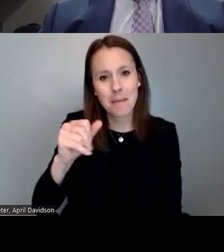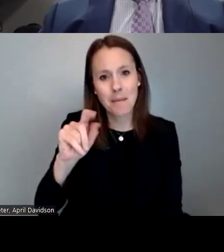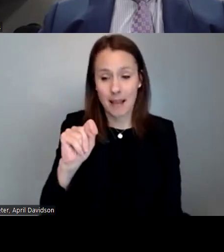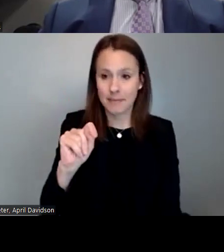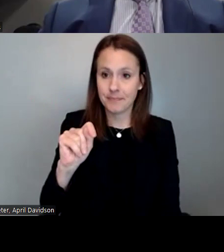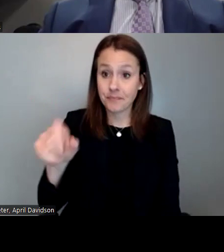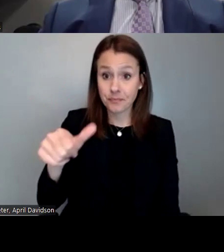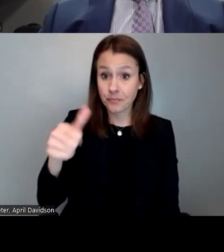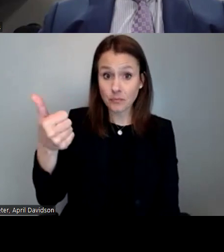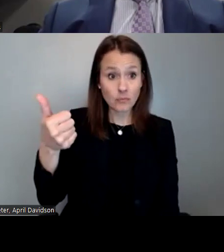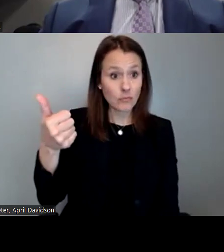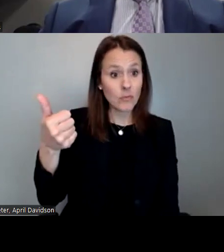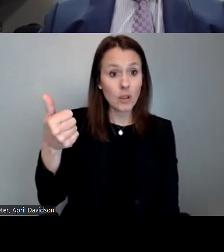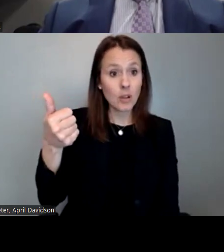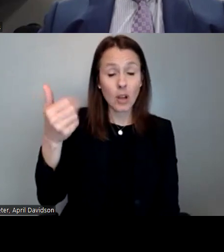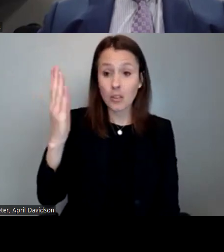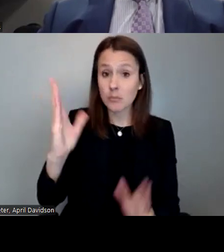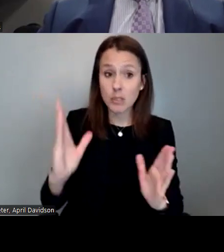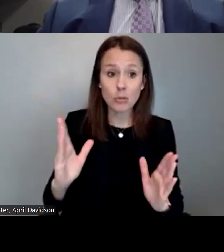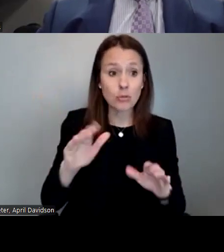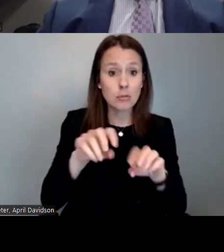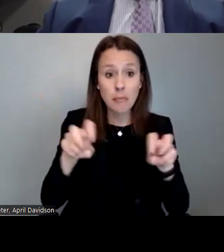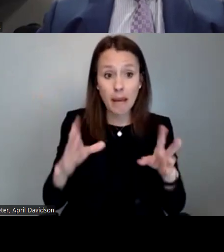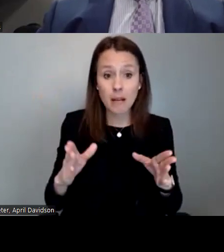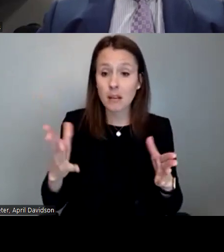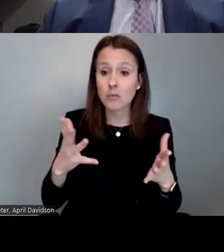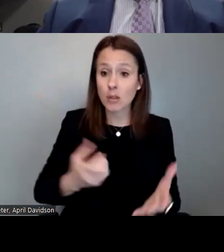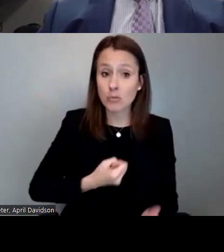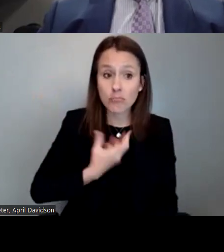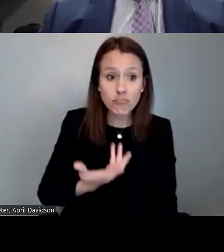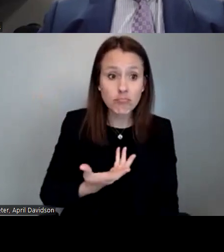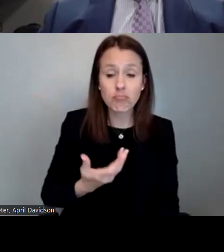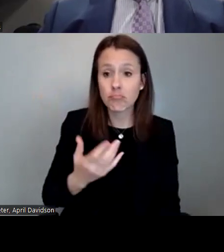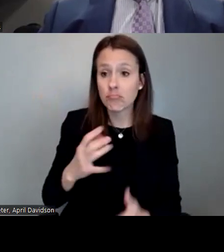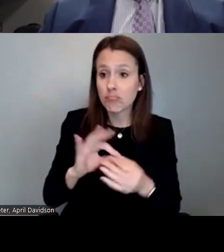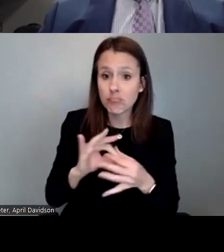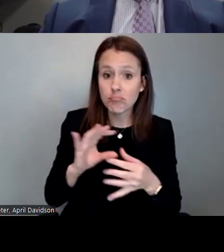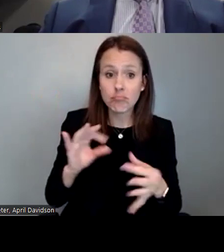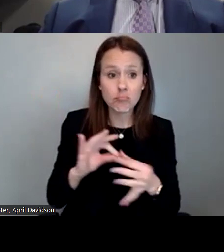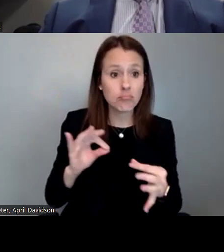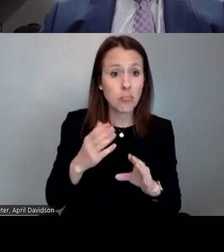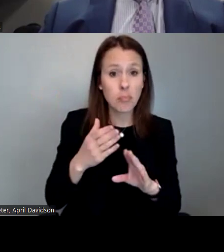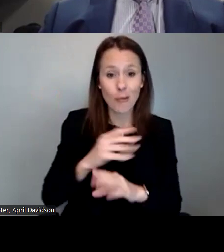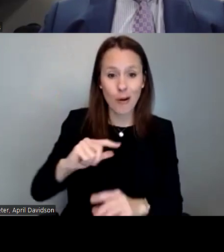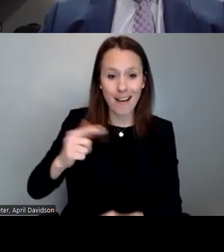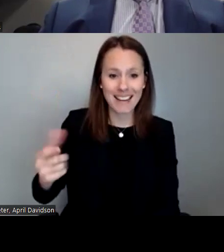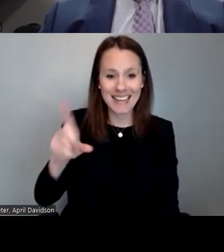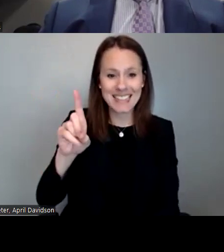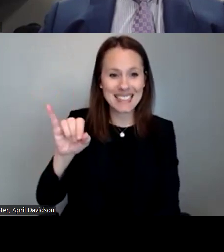any of our other panelists like to share before I turn the floor over to Deco?